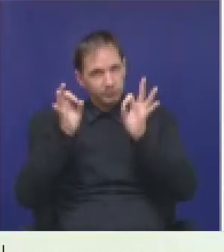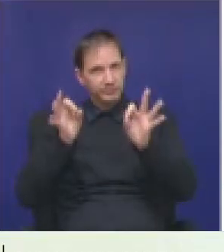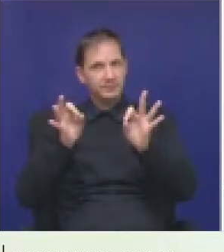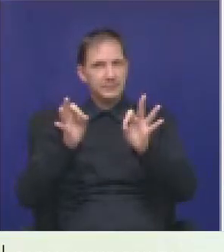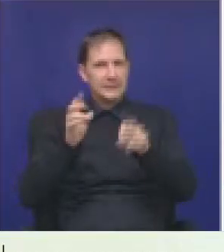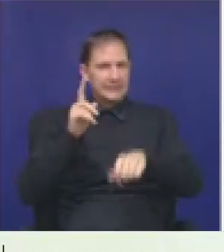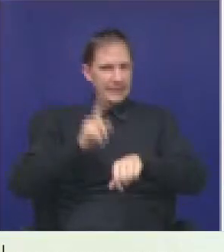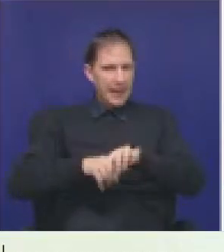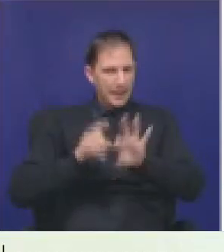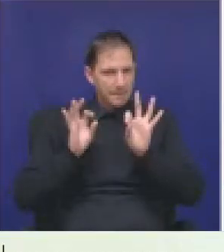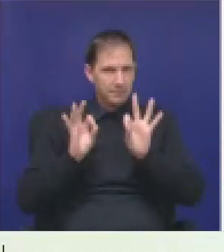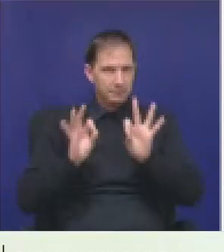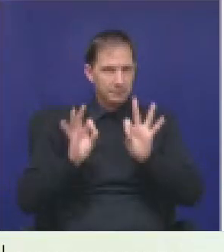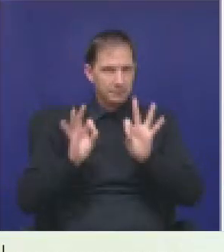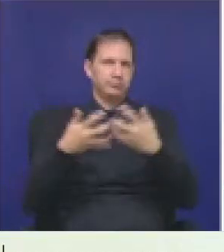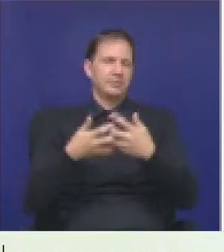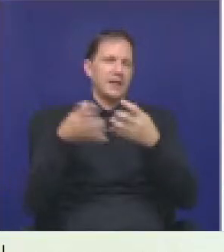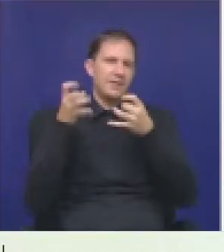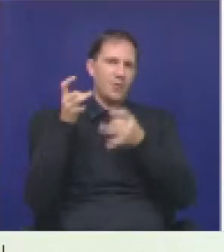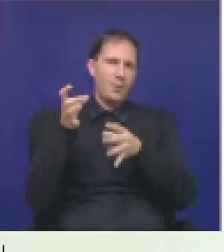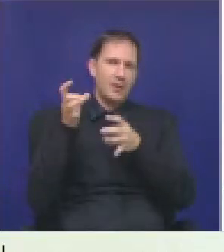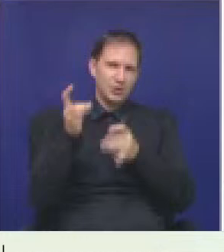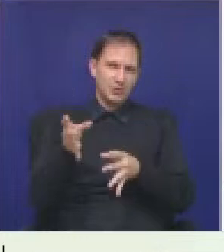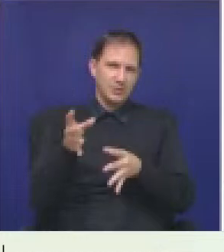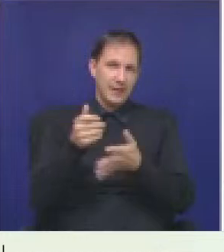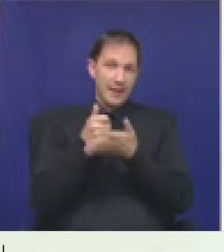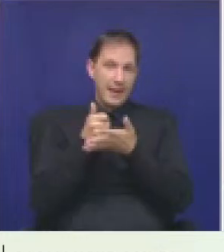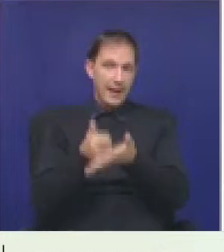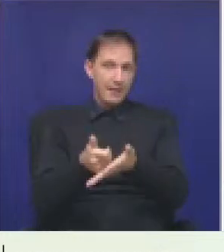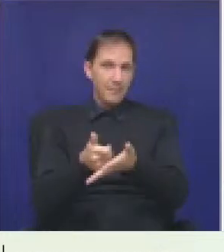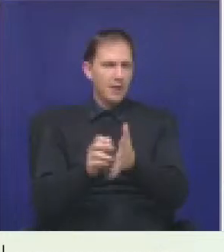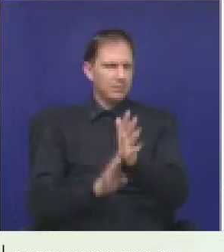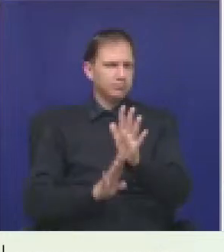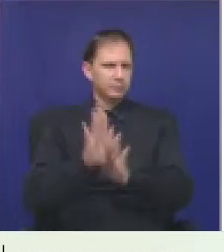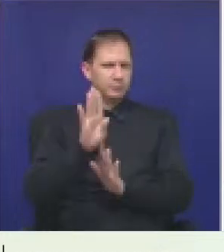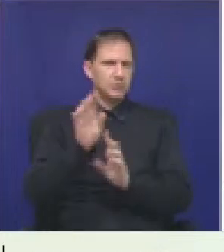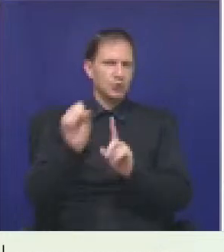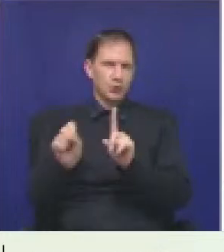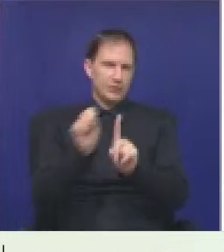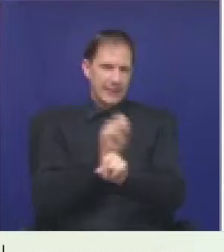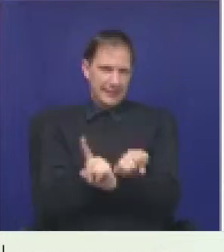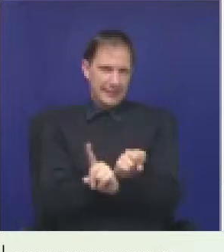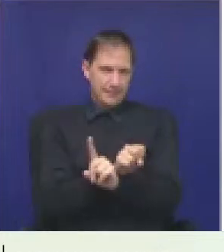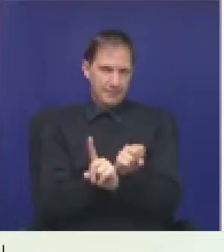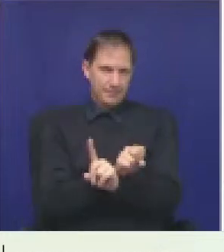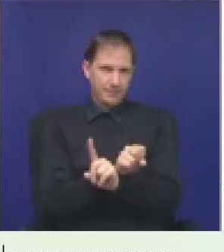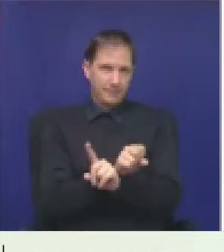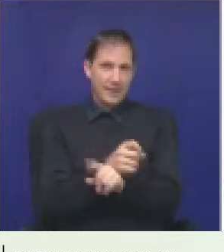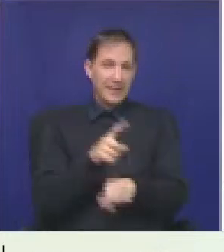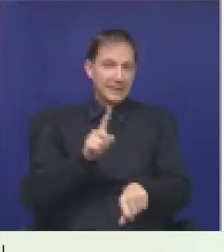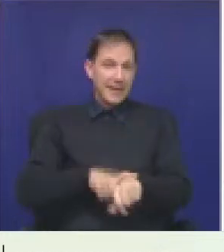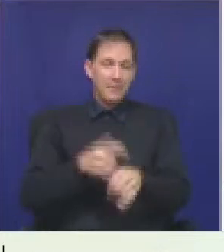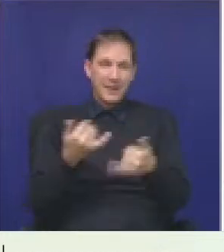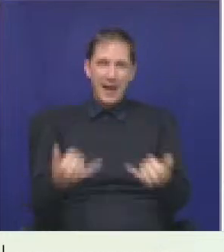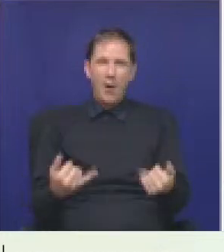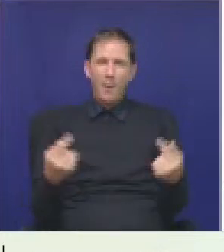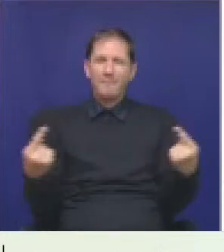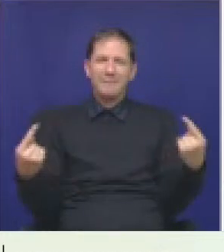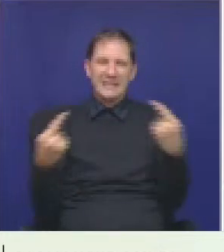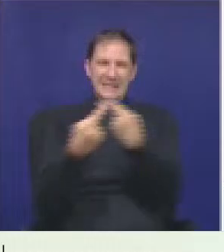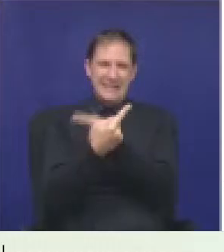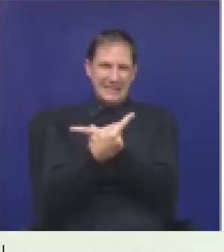timely information, ultimately contributing to the betterment of society as a whole. In an era of